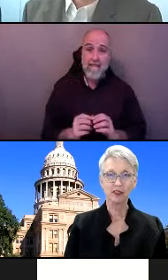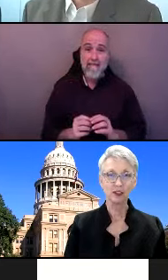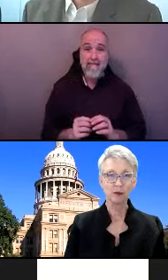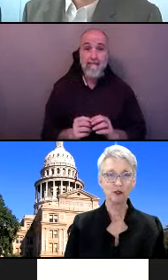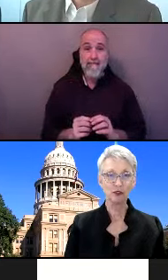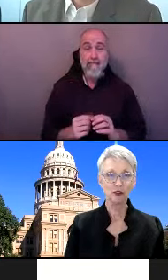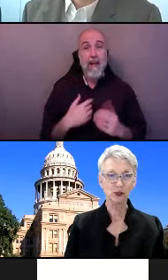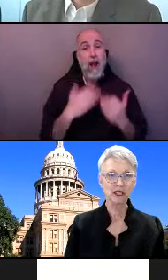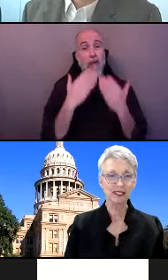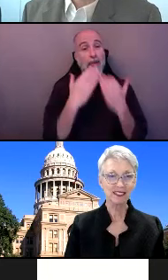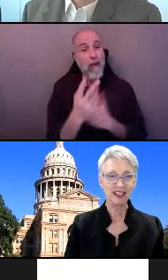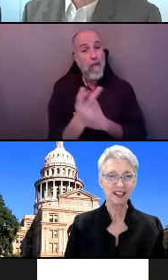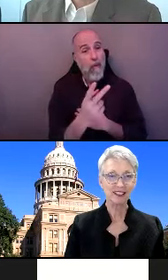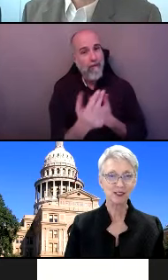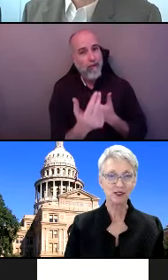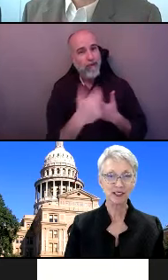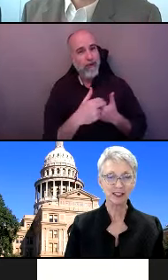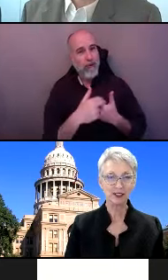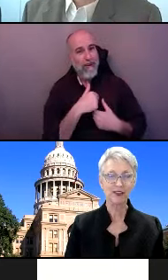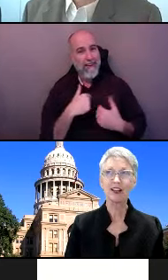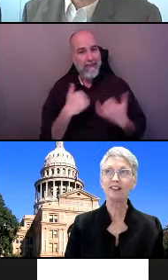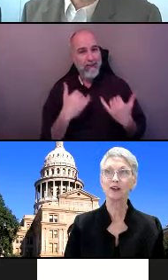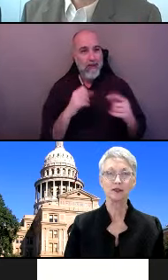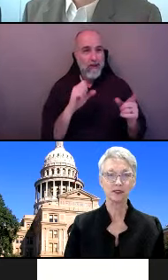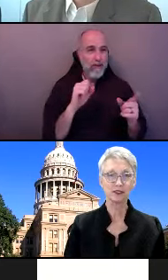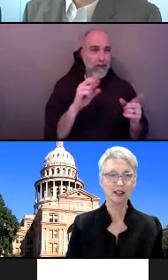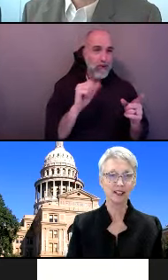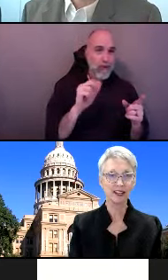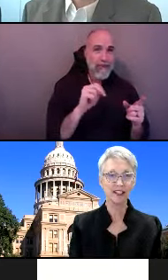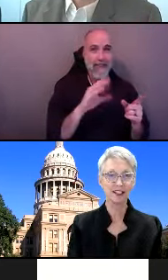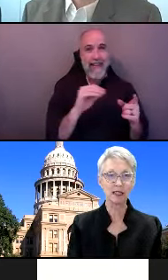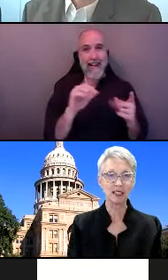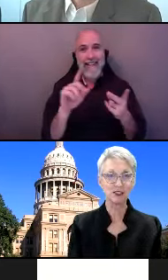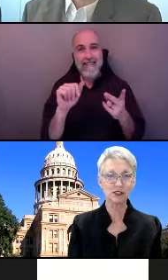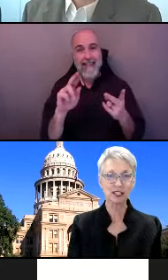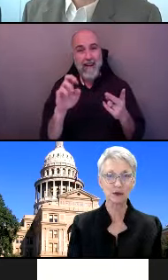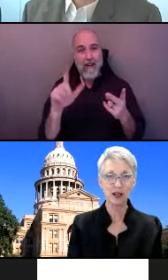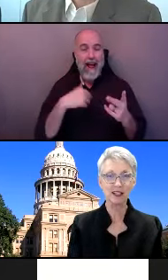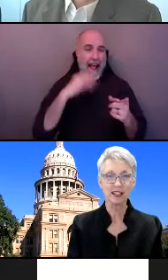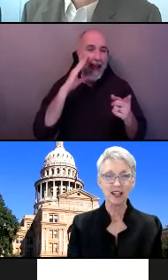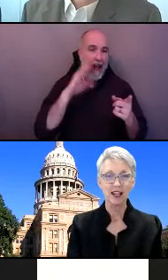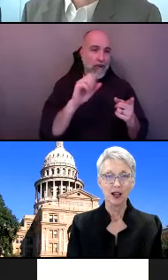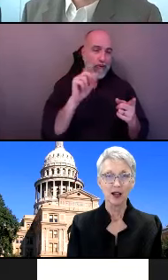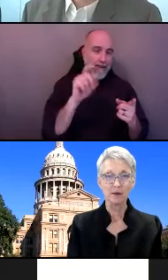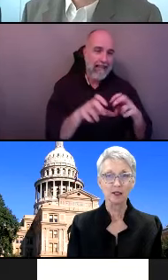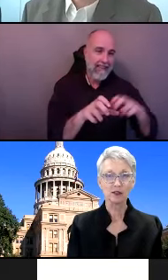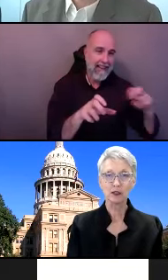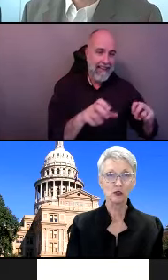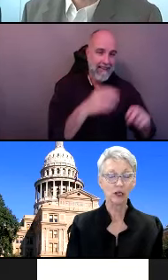I want to thank you both for joining us today, Susan and Daryl. I know you've got to head out in a minute, Susan, anyway.